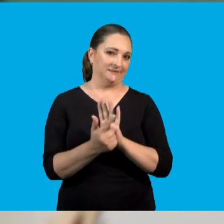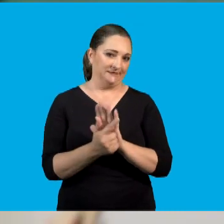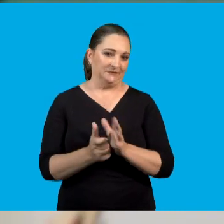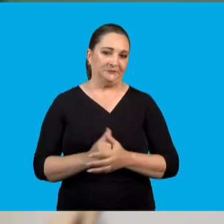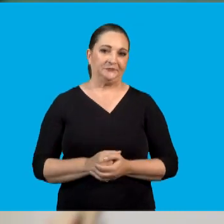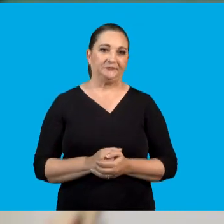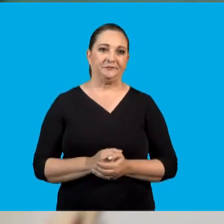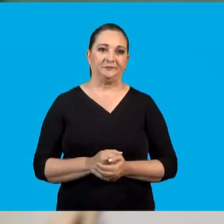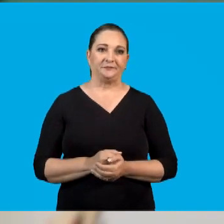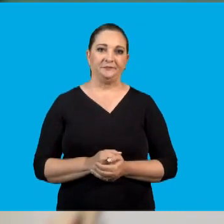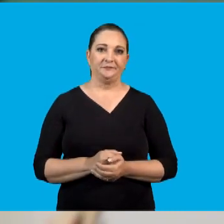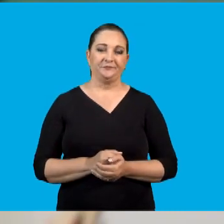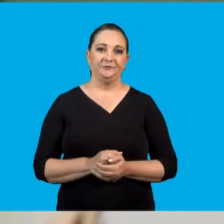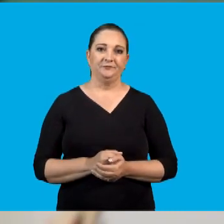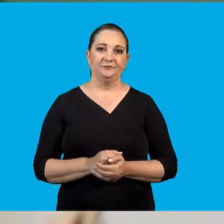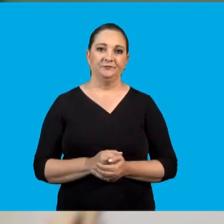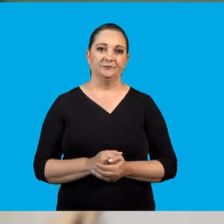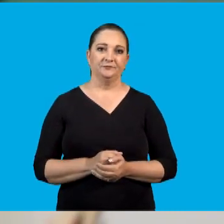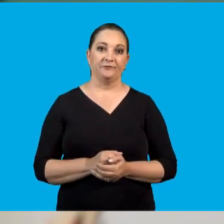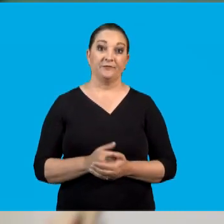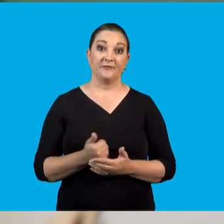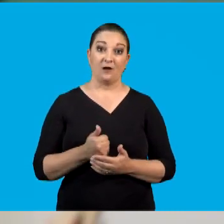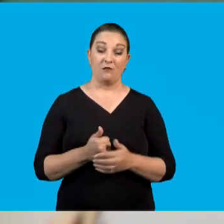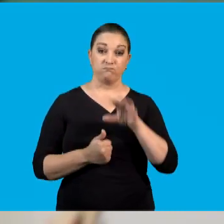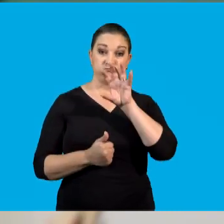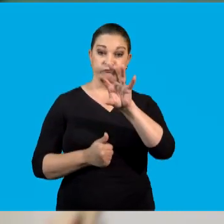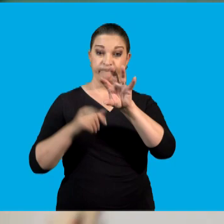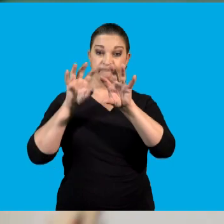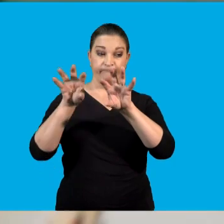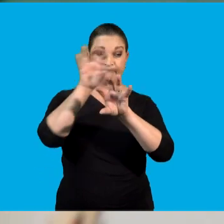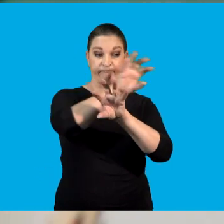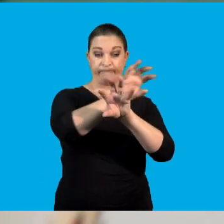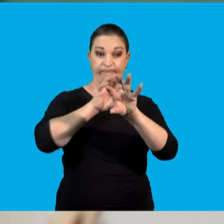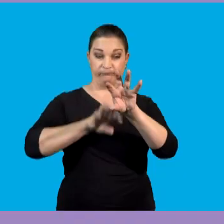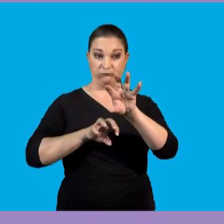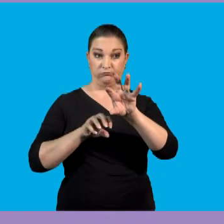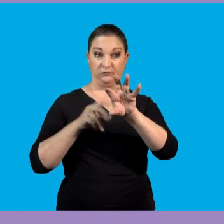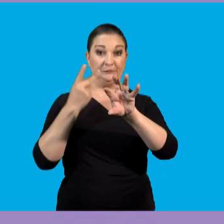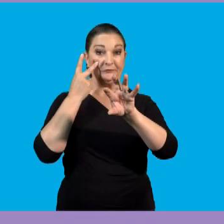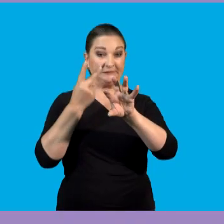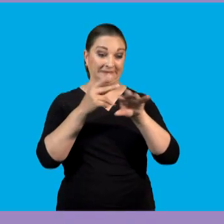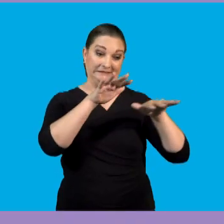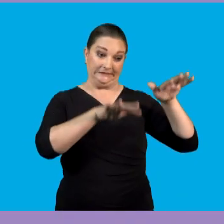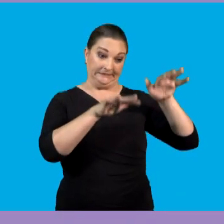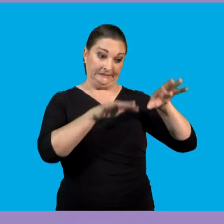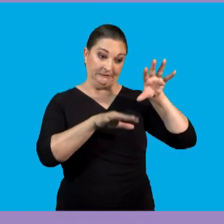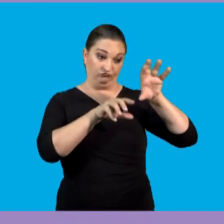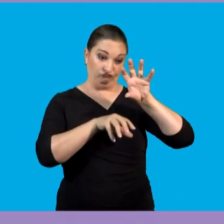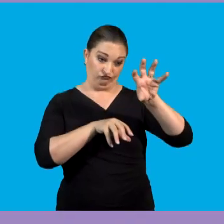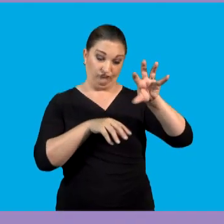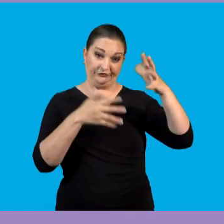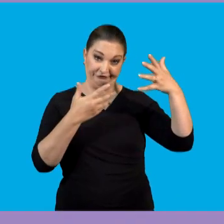lesson. So looking at our concept map, we saw that we were looking at a